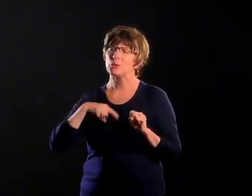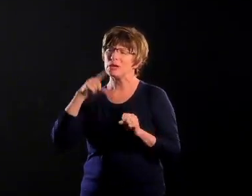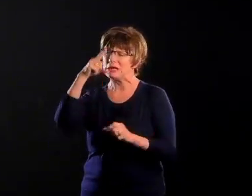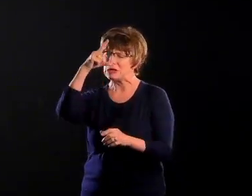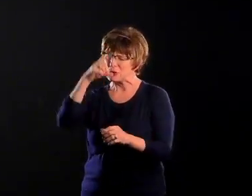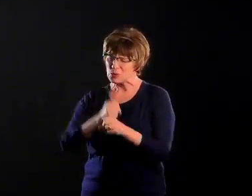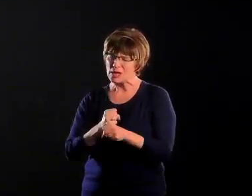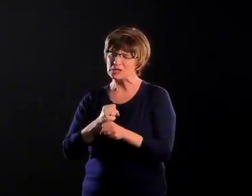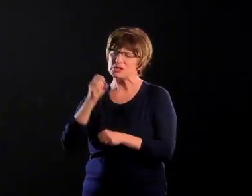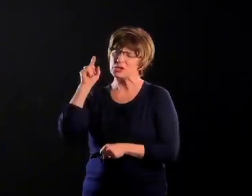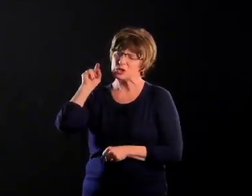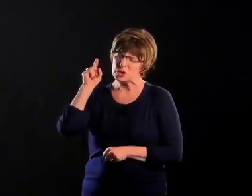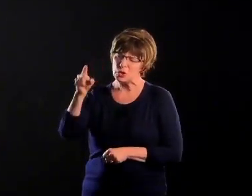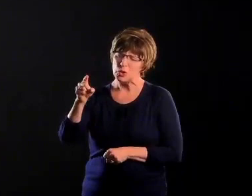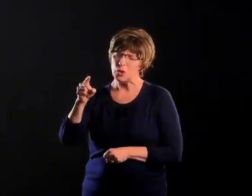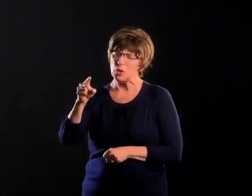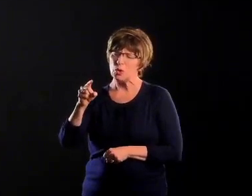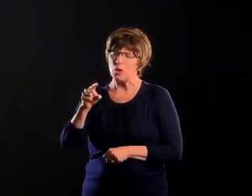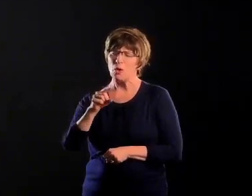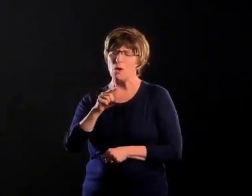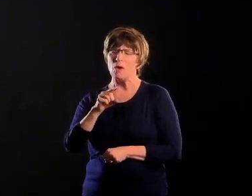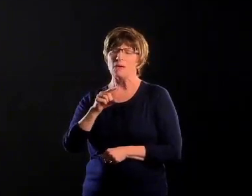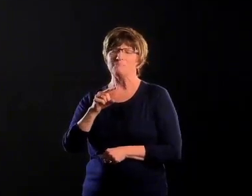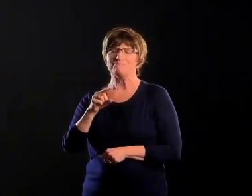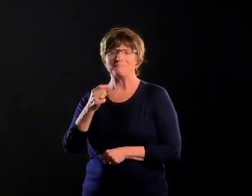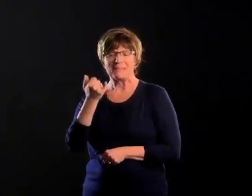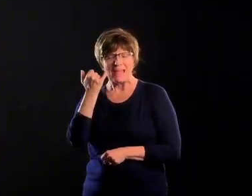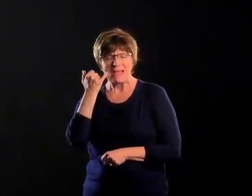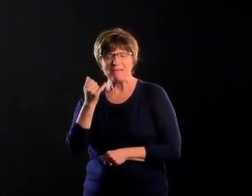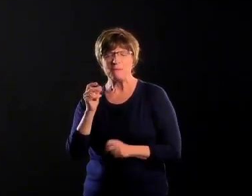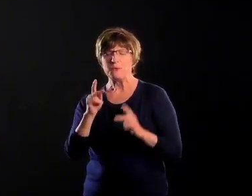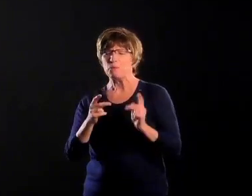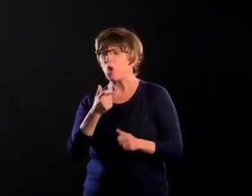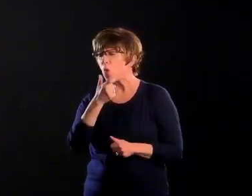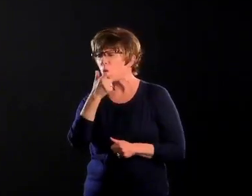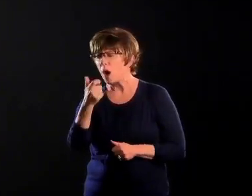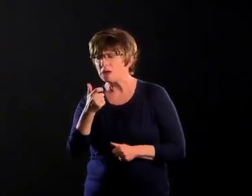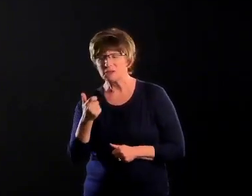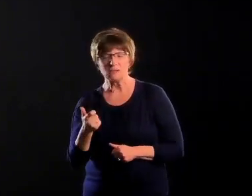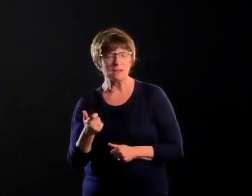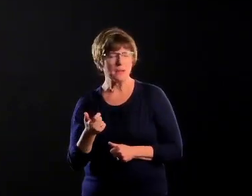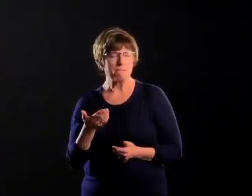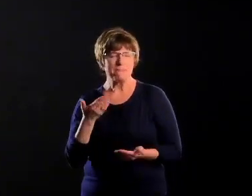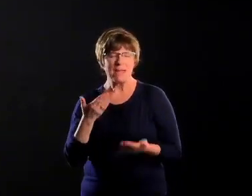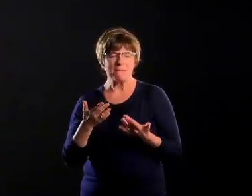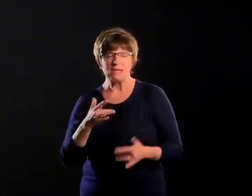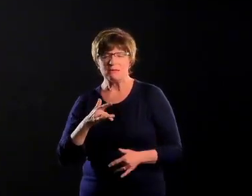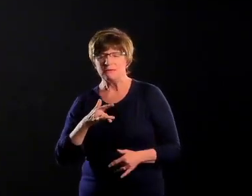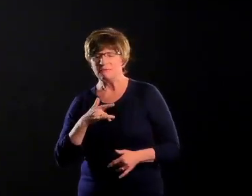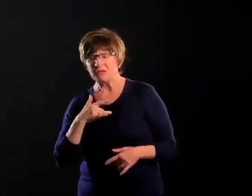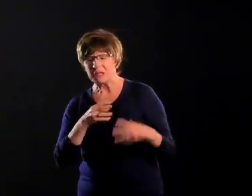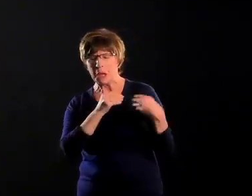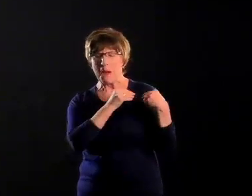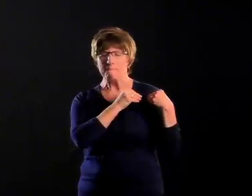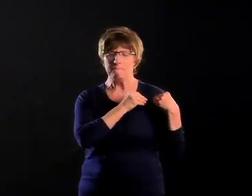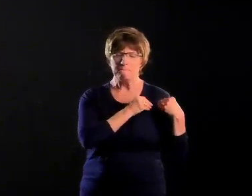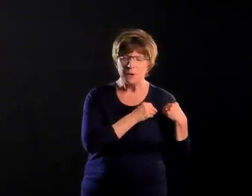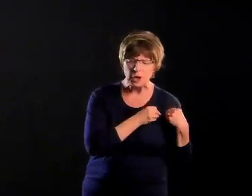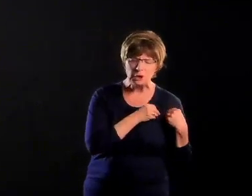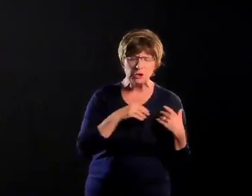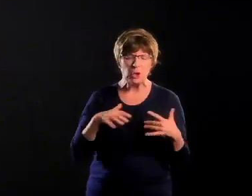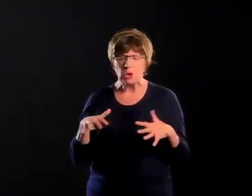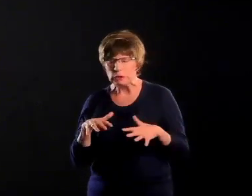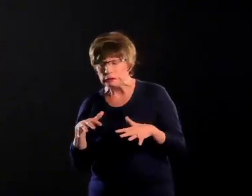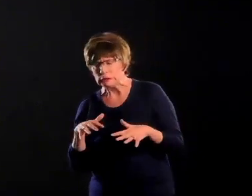in you. And so, Lord, even for those who are watching that have been anxious, that have been burdened, that have been